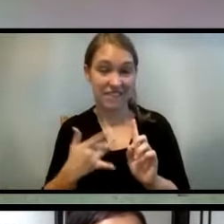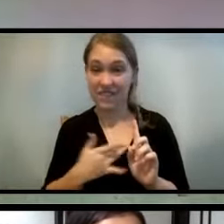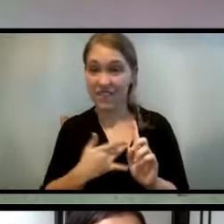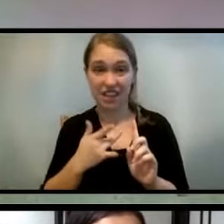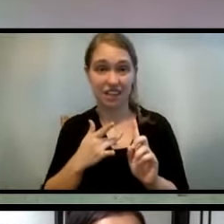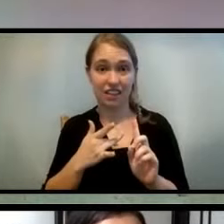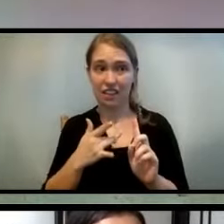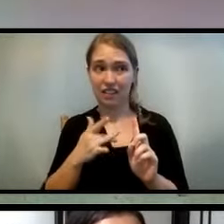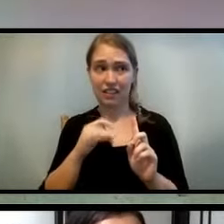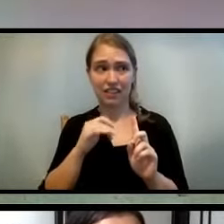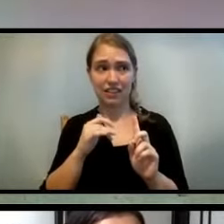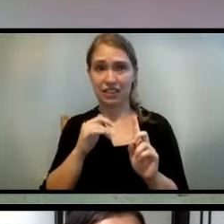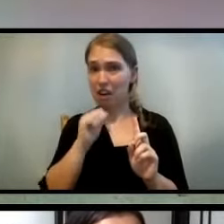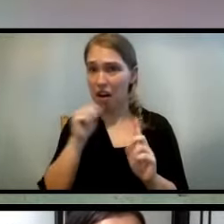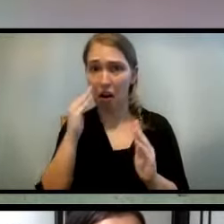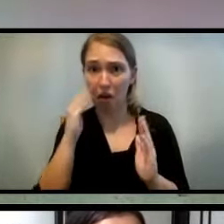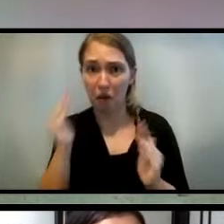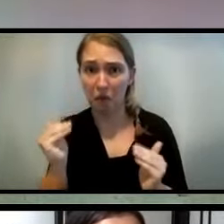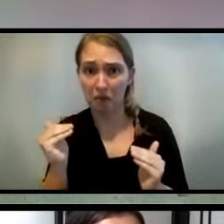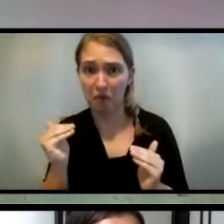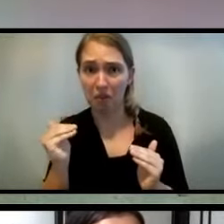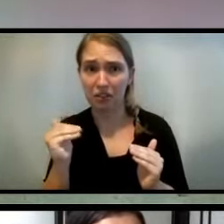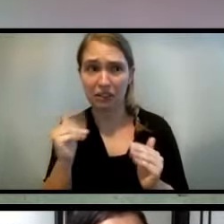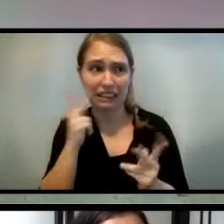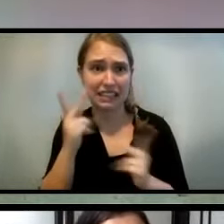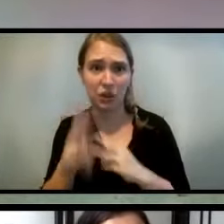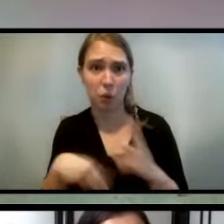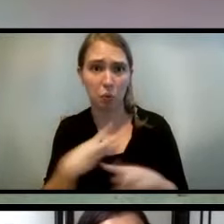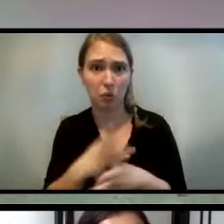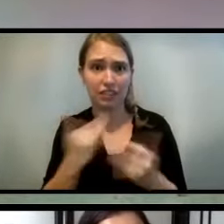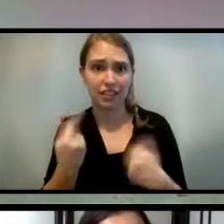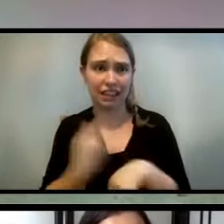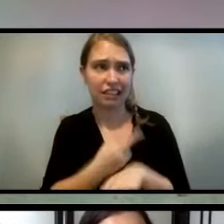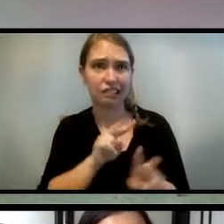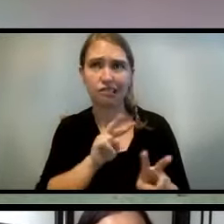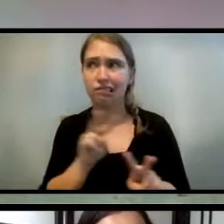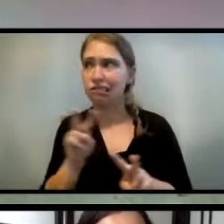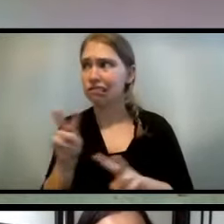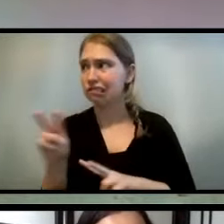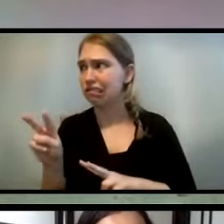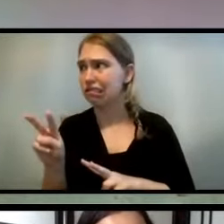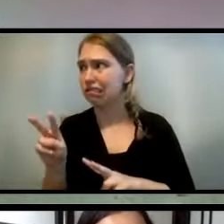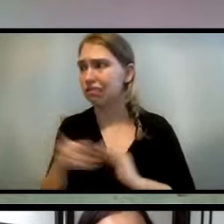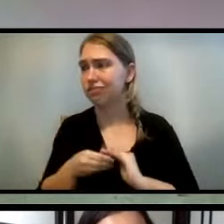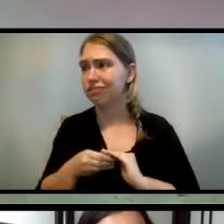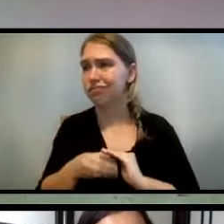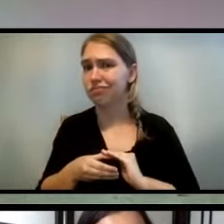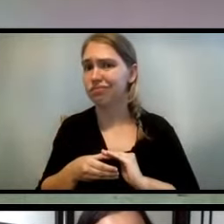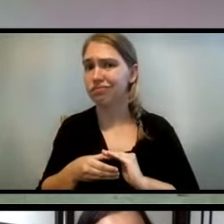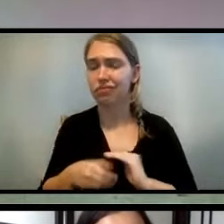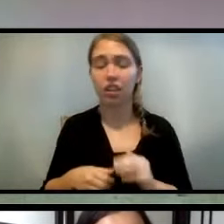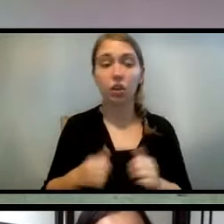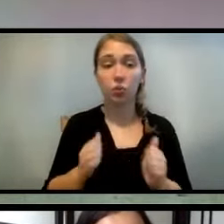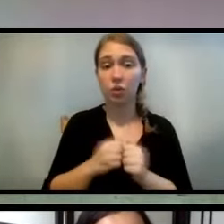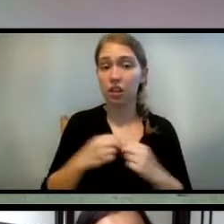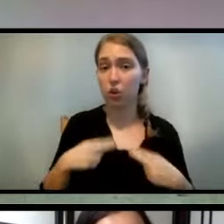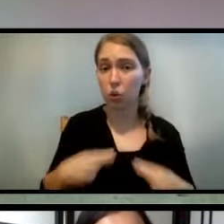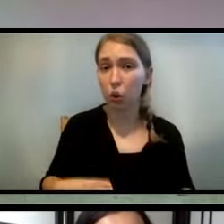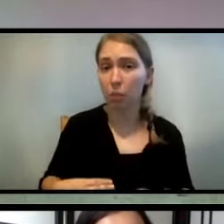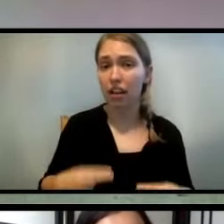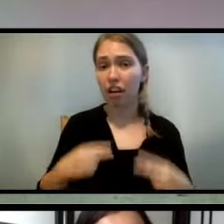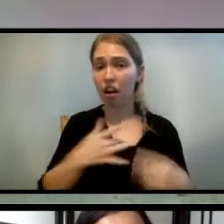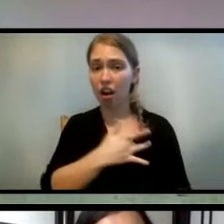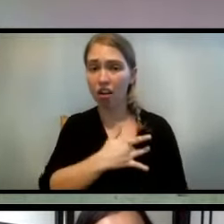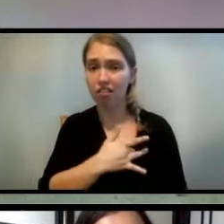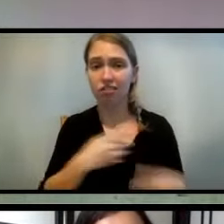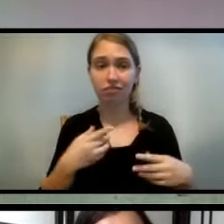the world today. So it may be a higher bar, but yes, absolutely. I think any story about the human heart in conflict with itself has a chance to make me